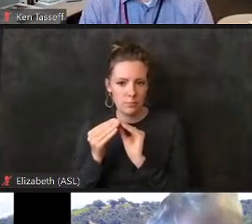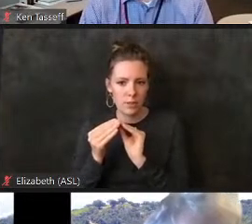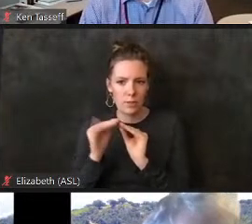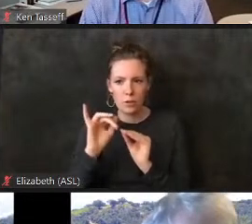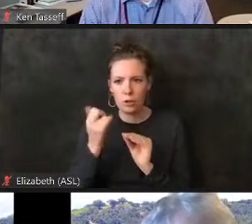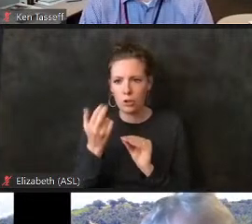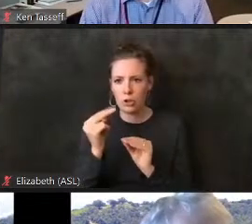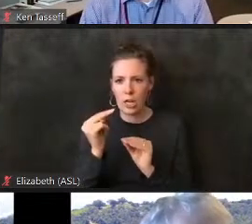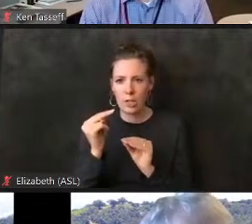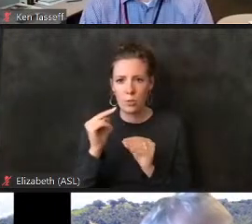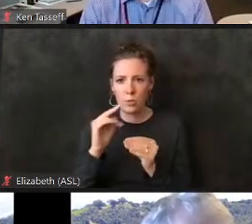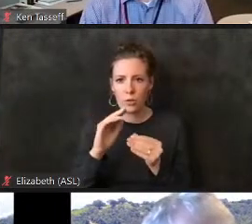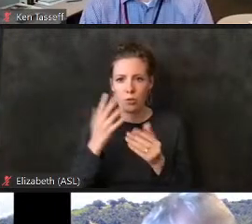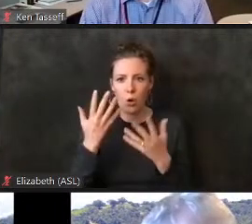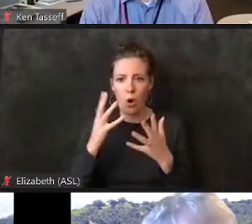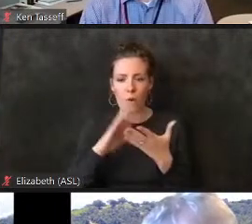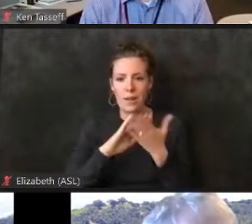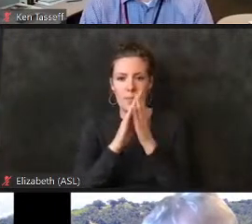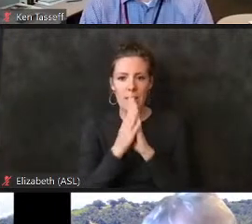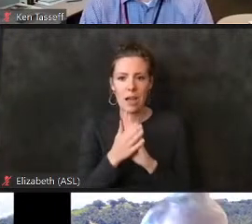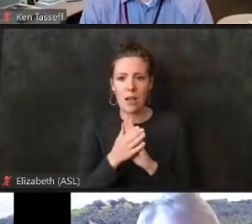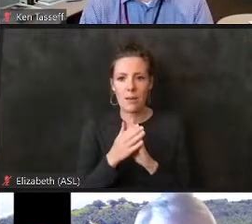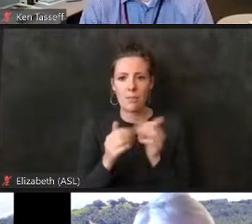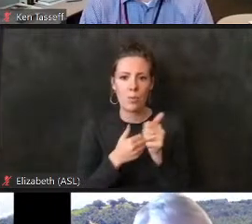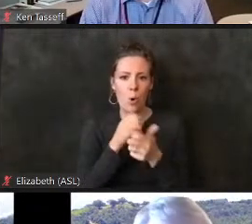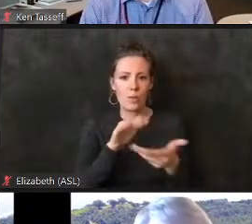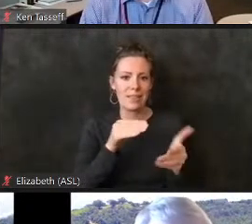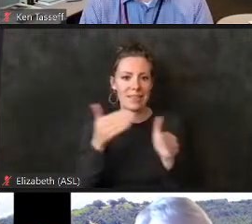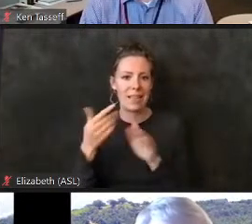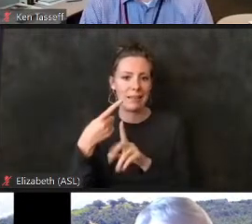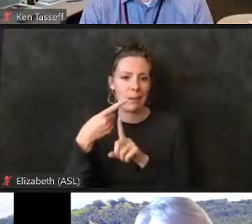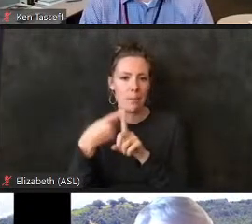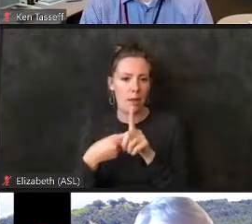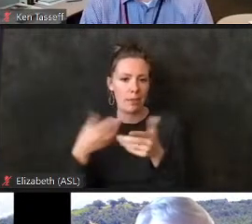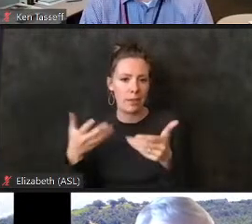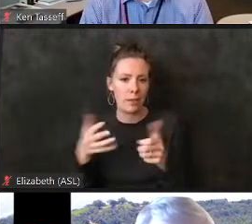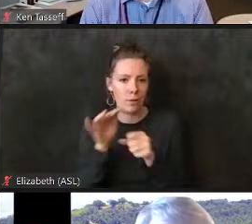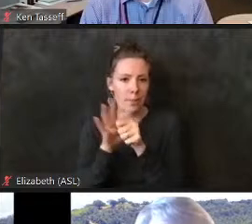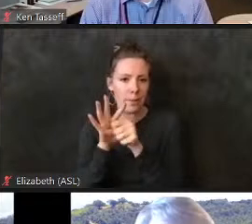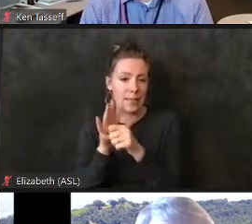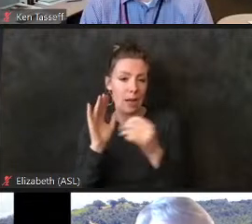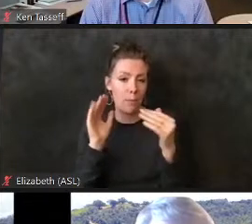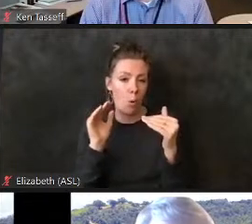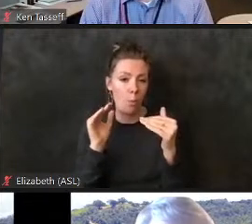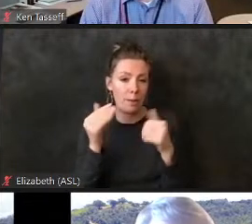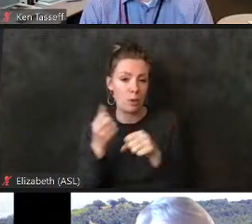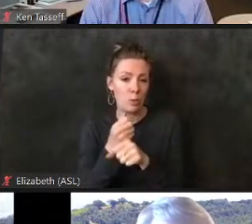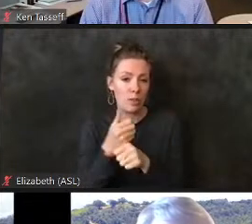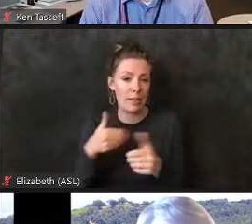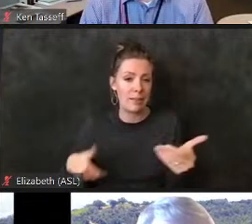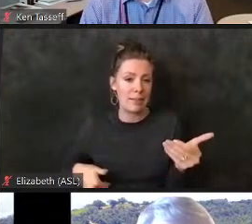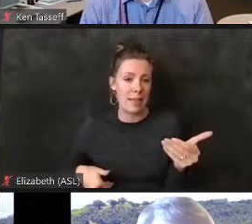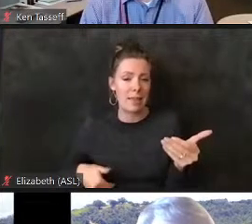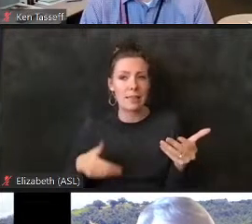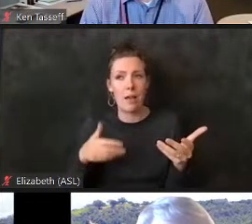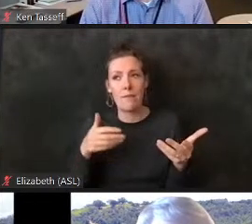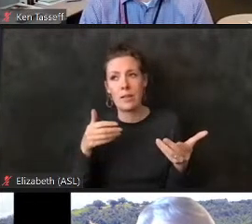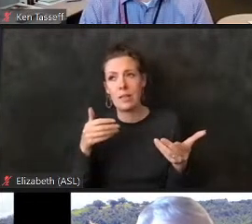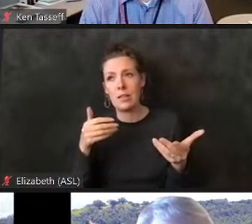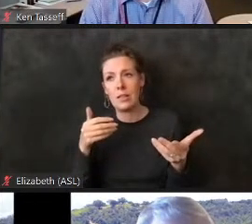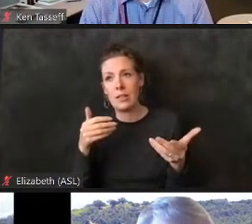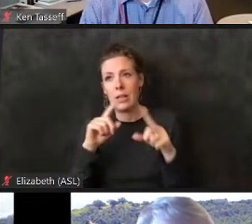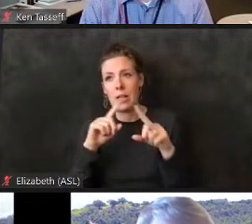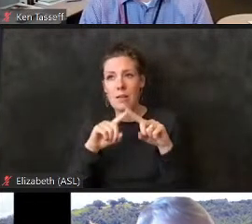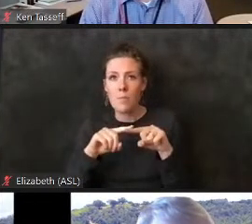January has already become the deadliest month here in the pandemic, and I'm just hoping to get a sense of whether or not, based on the number